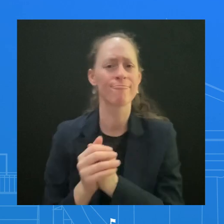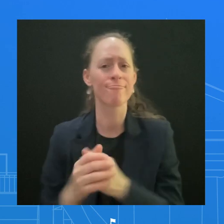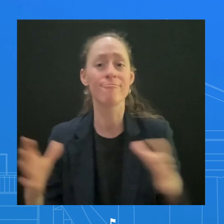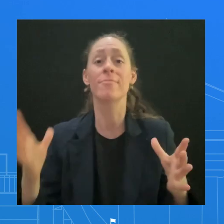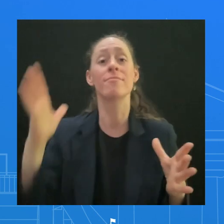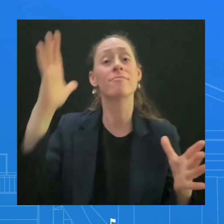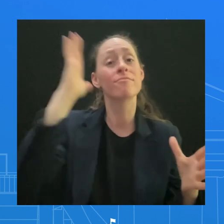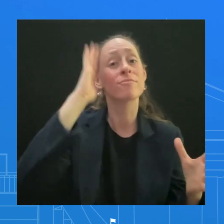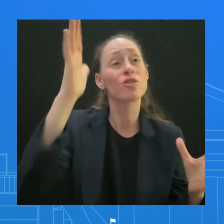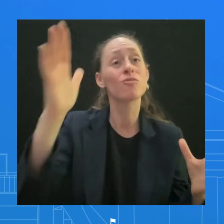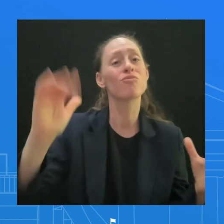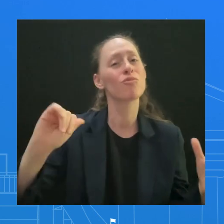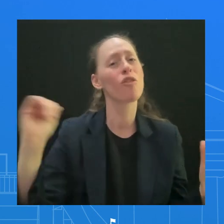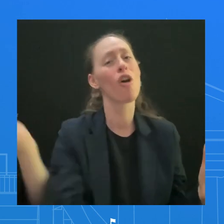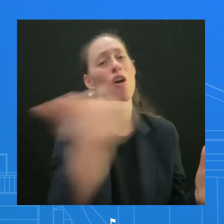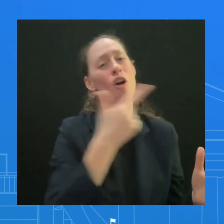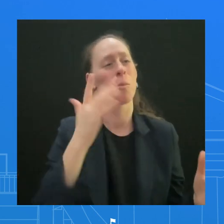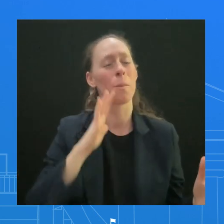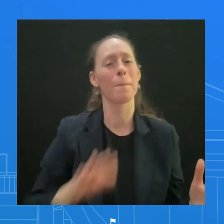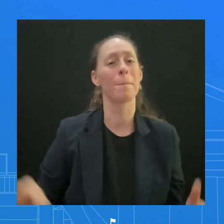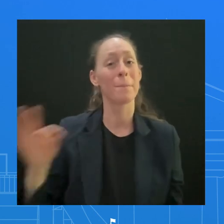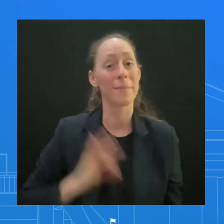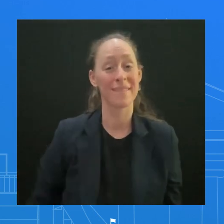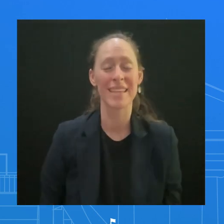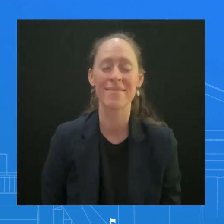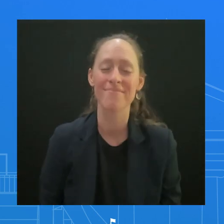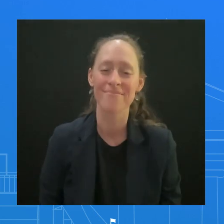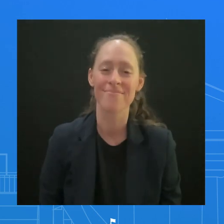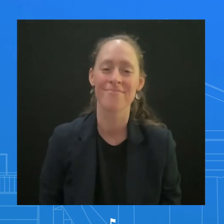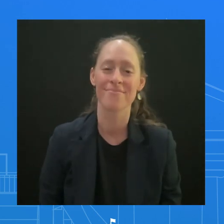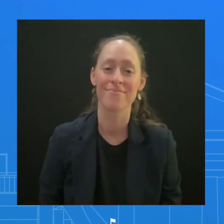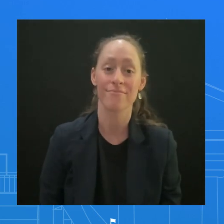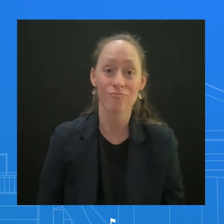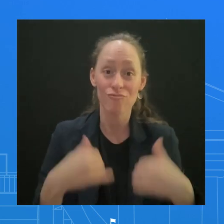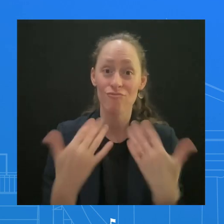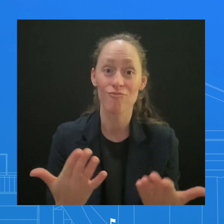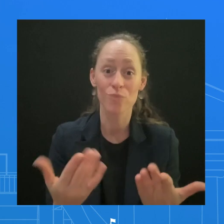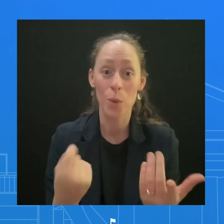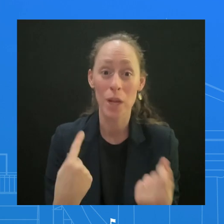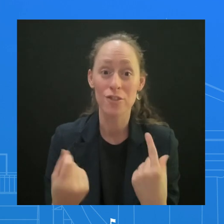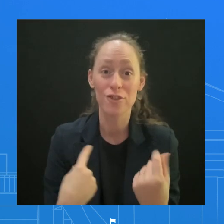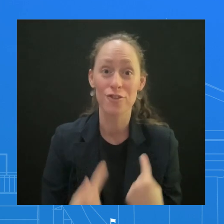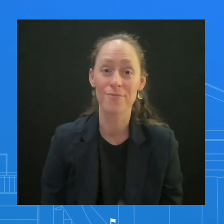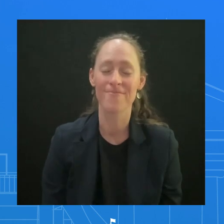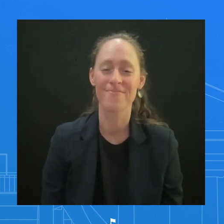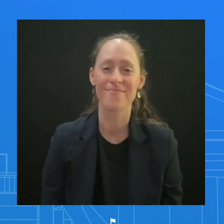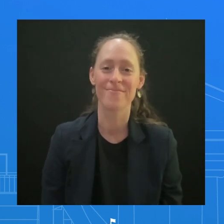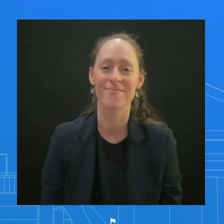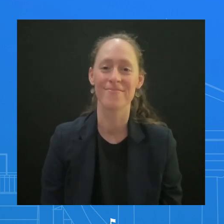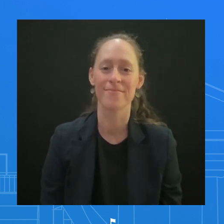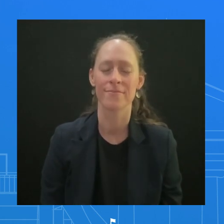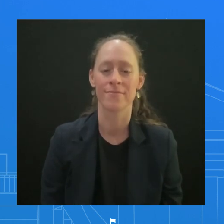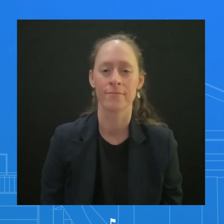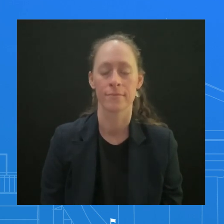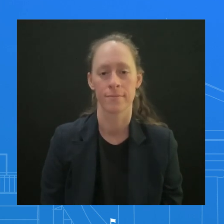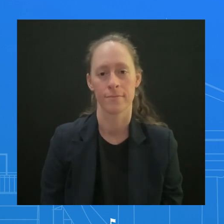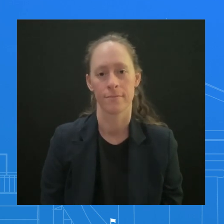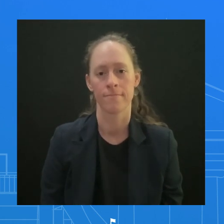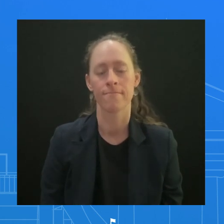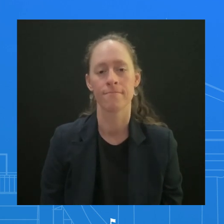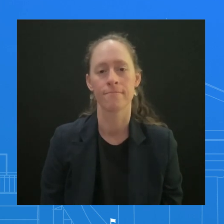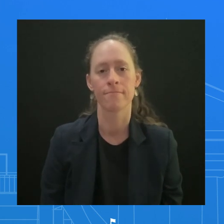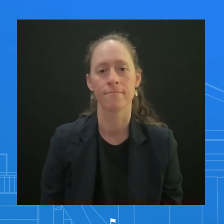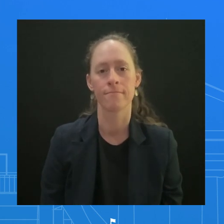world. I'll take questions. Thanks, John. A couple questions. You mentioned, we saw yesterday the President and the Prime Minister held a